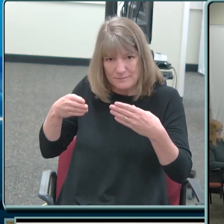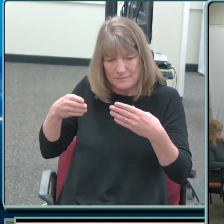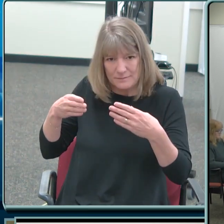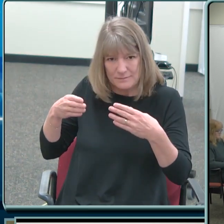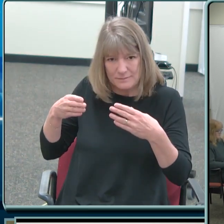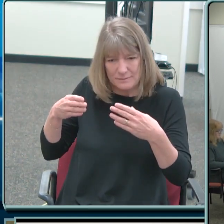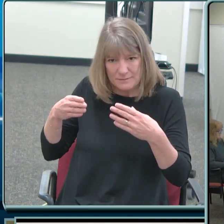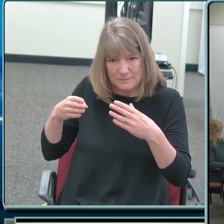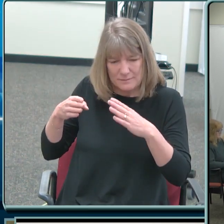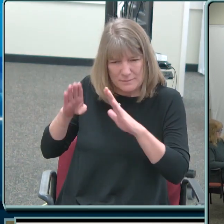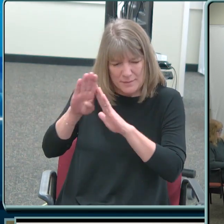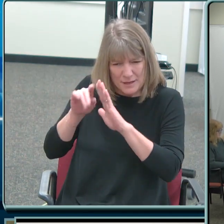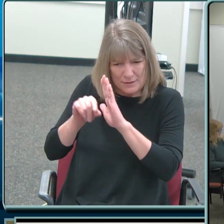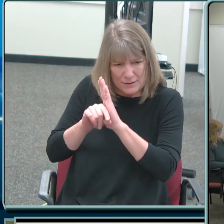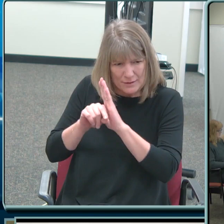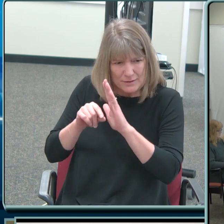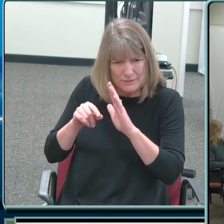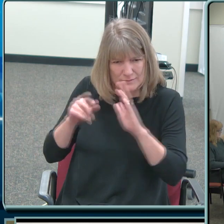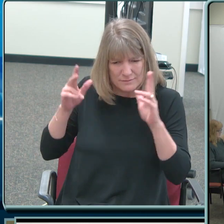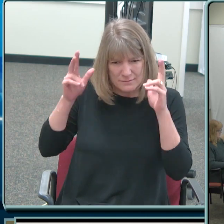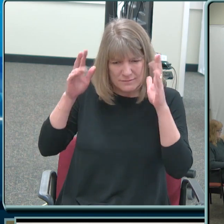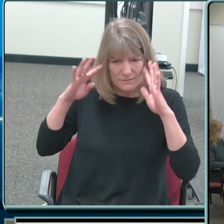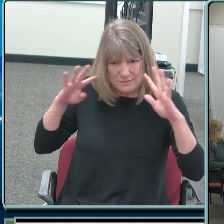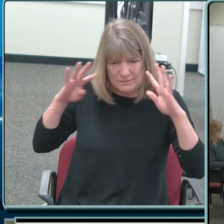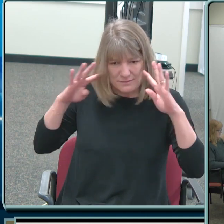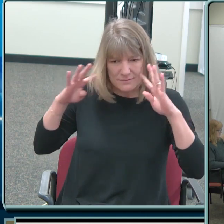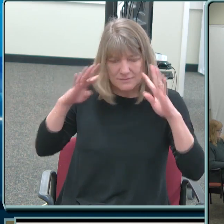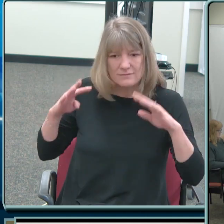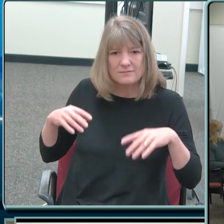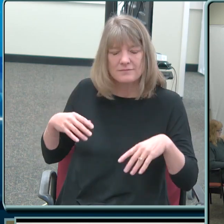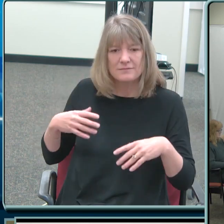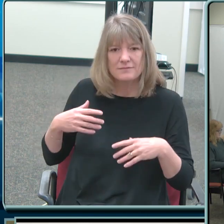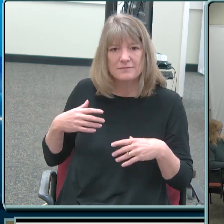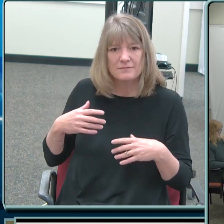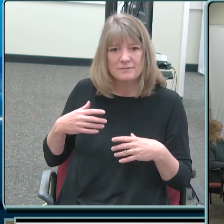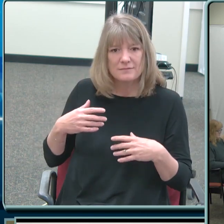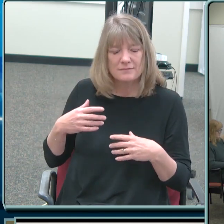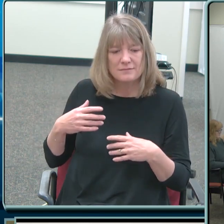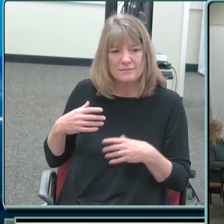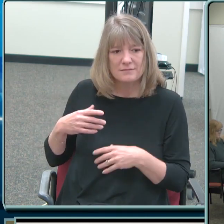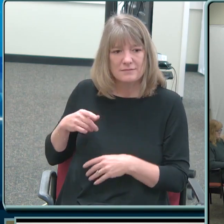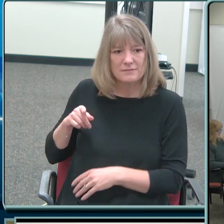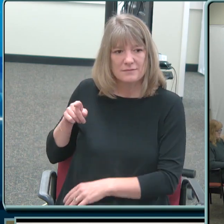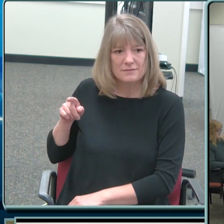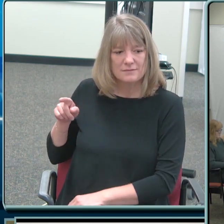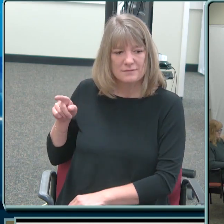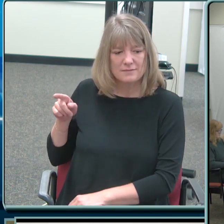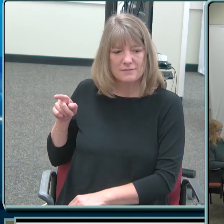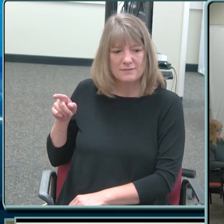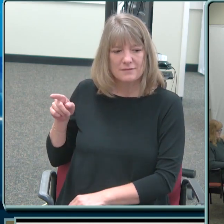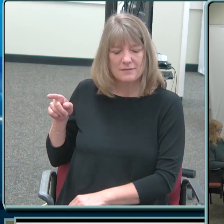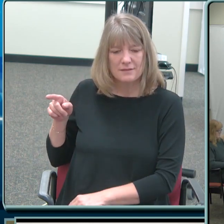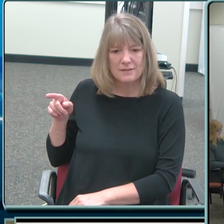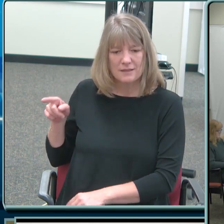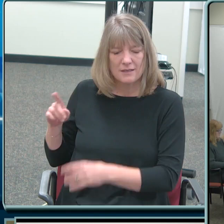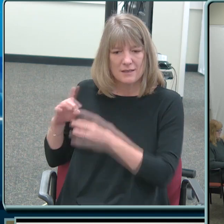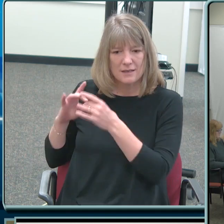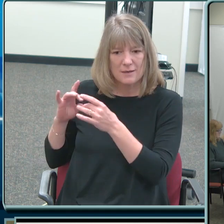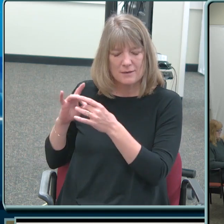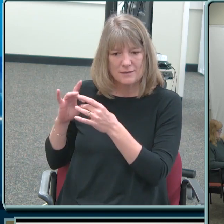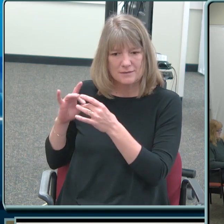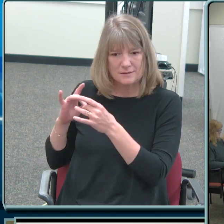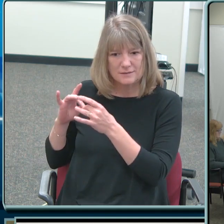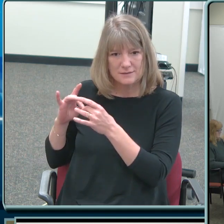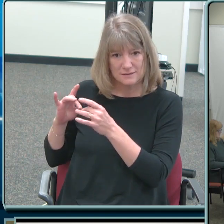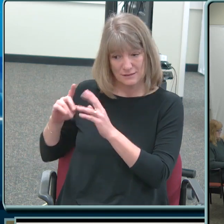and choppiness that I'm hearing. I wanted to pick up where the comments led